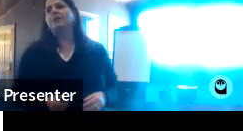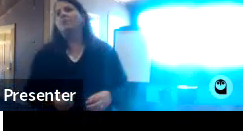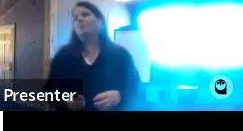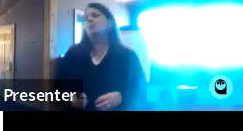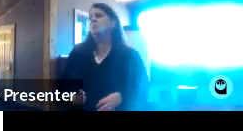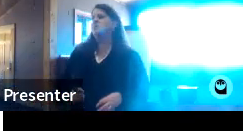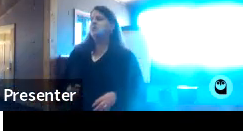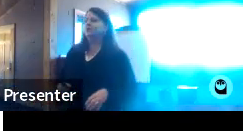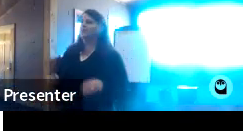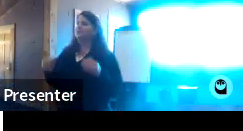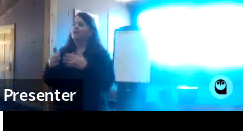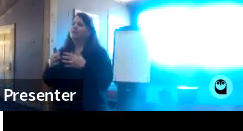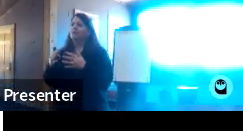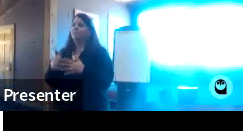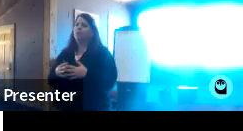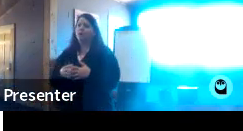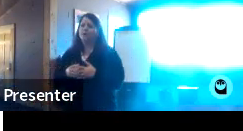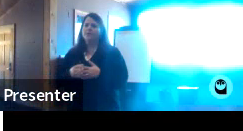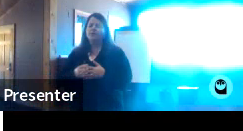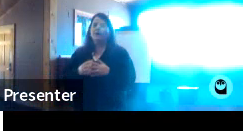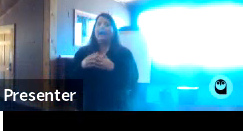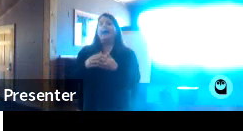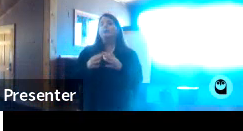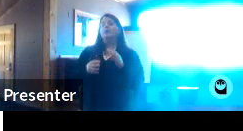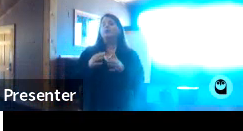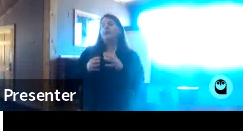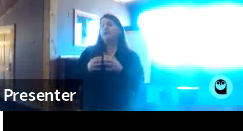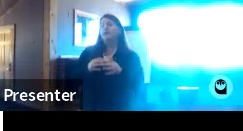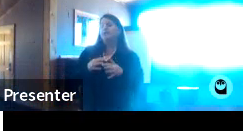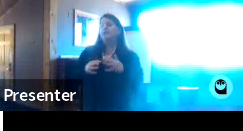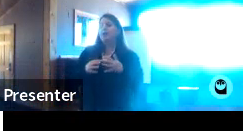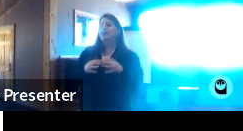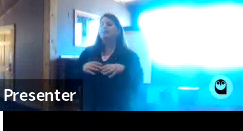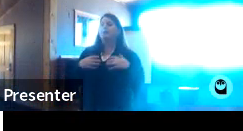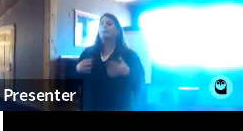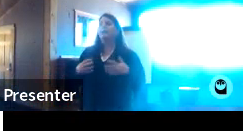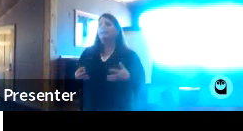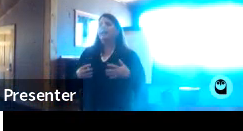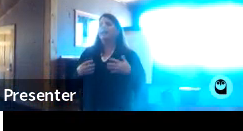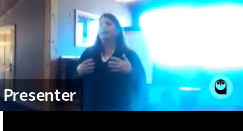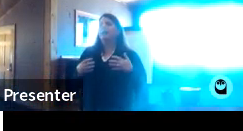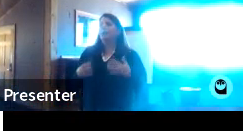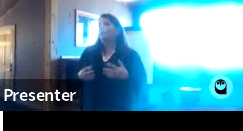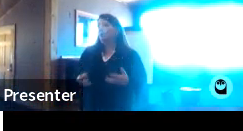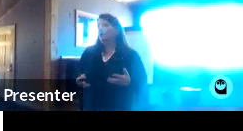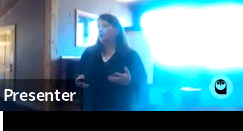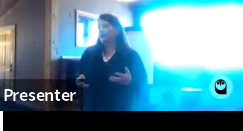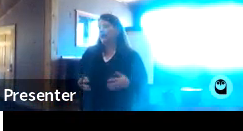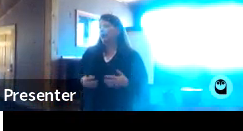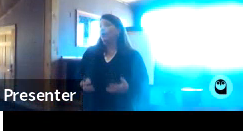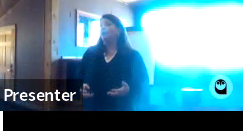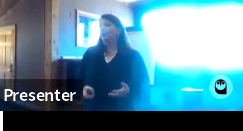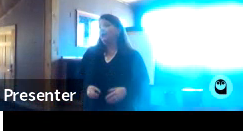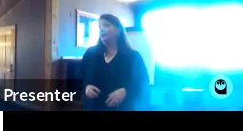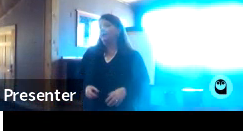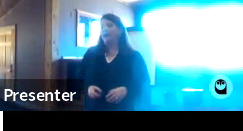evidence and Utah rules of criminal procedure. And there's all these bars and or limitations to timing as to when we can say what we want to